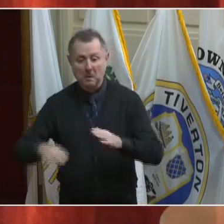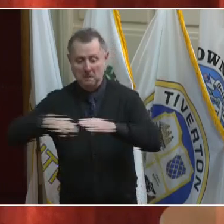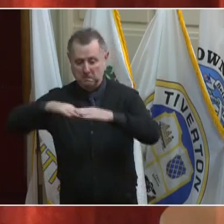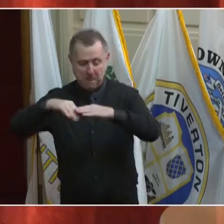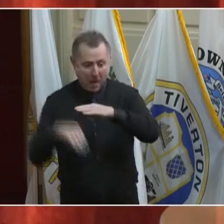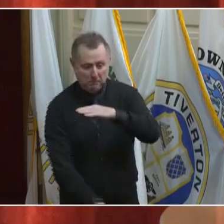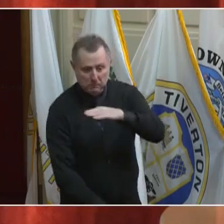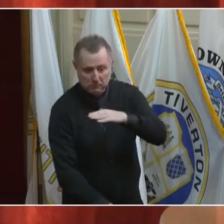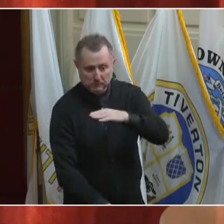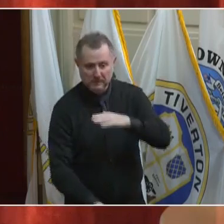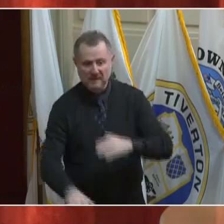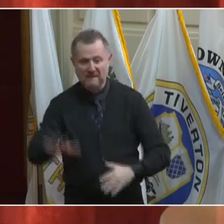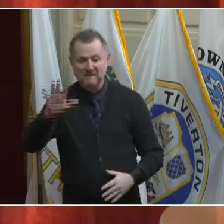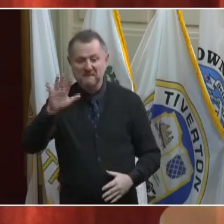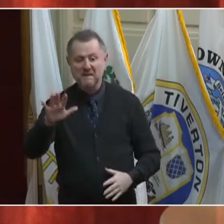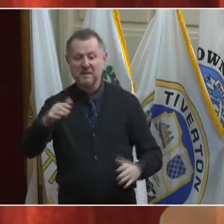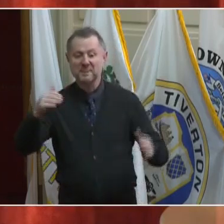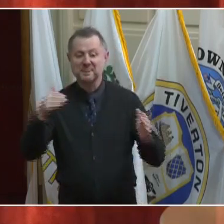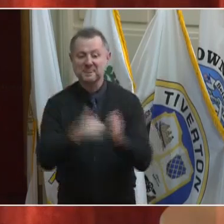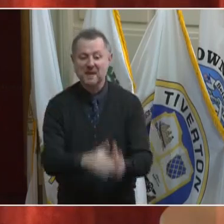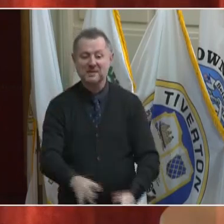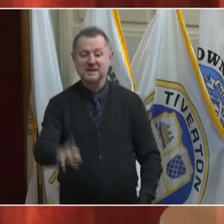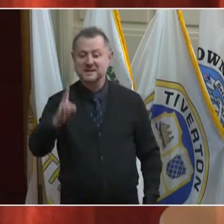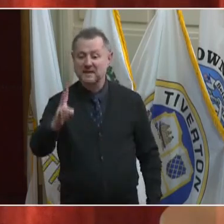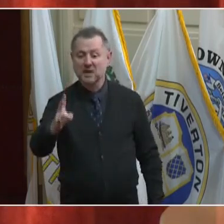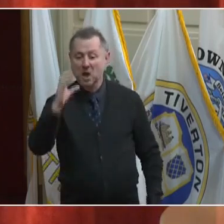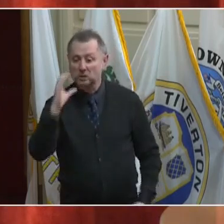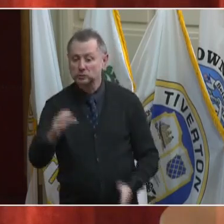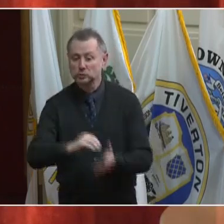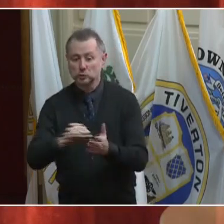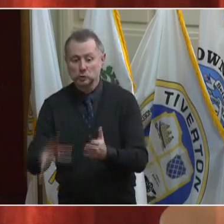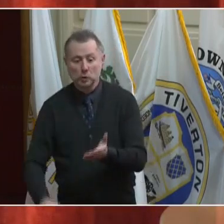by 5,700 students.